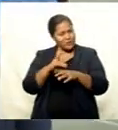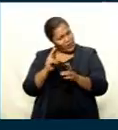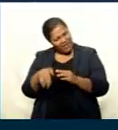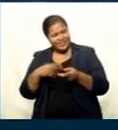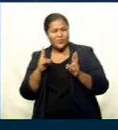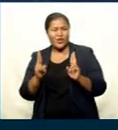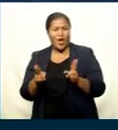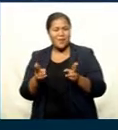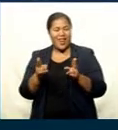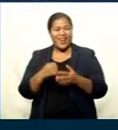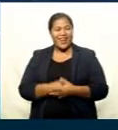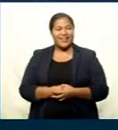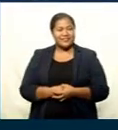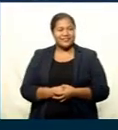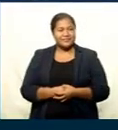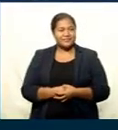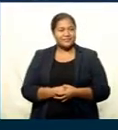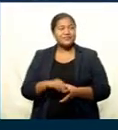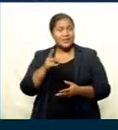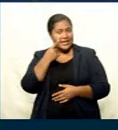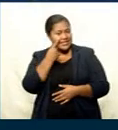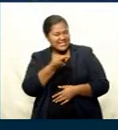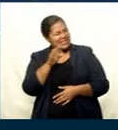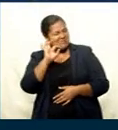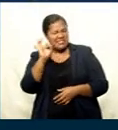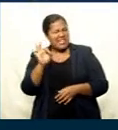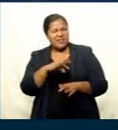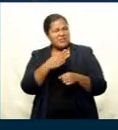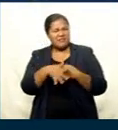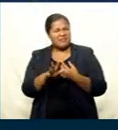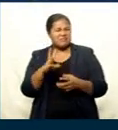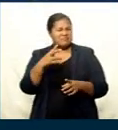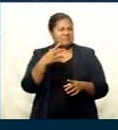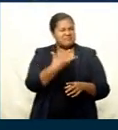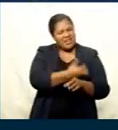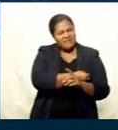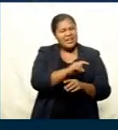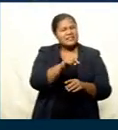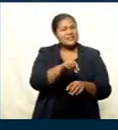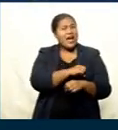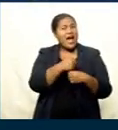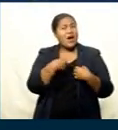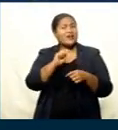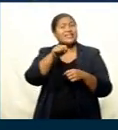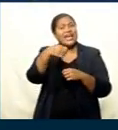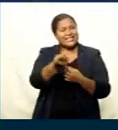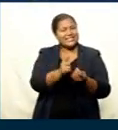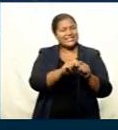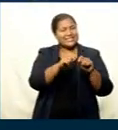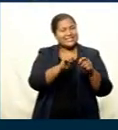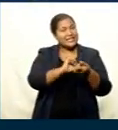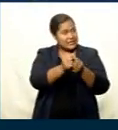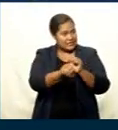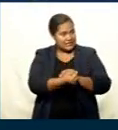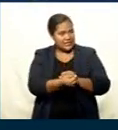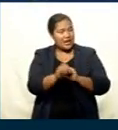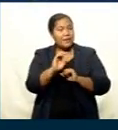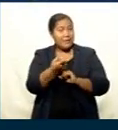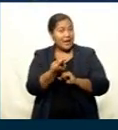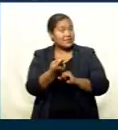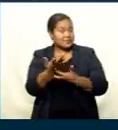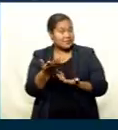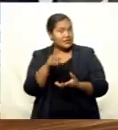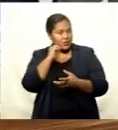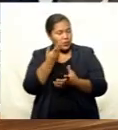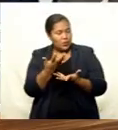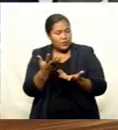normal. Do not see anything that will affect our next season. It's only what we'll miss is Rafael Saketket will be not part of